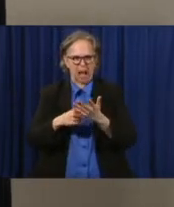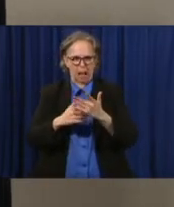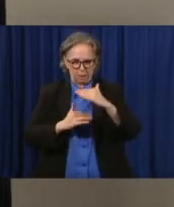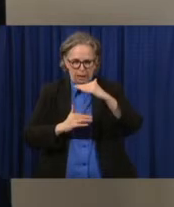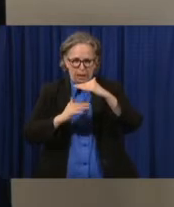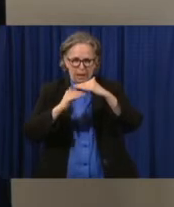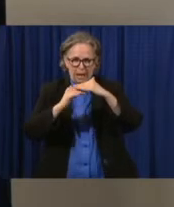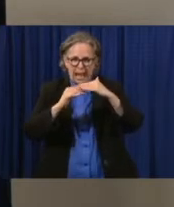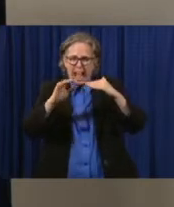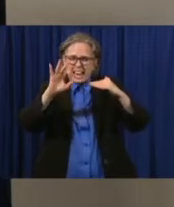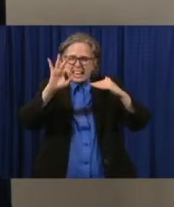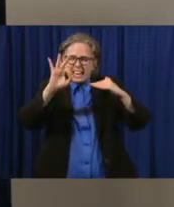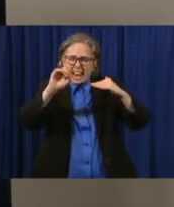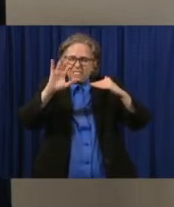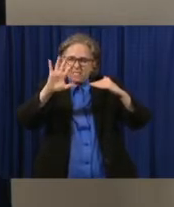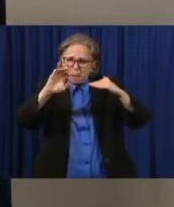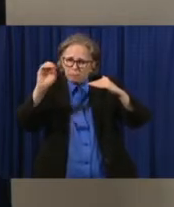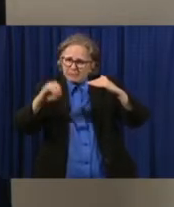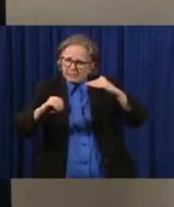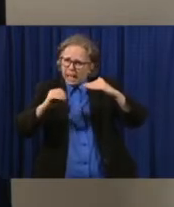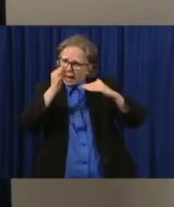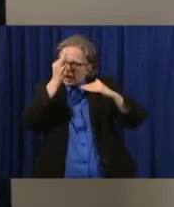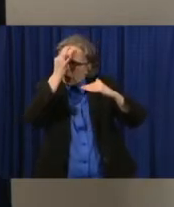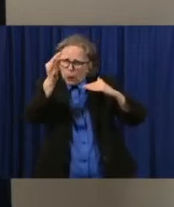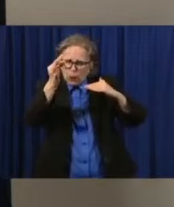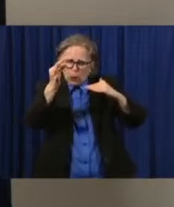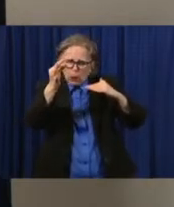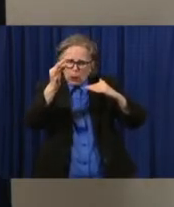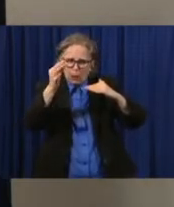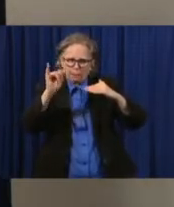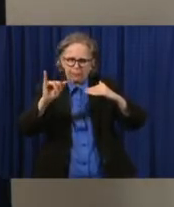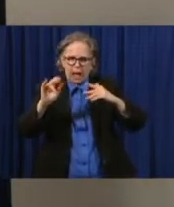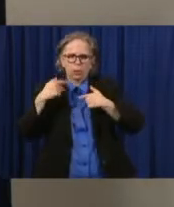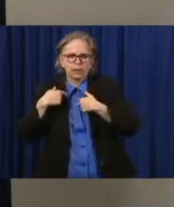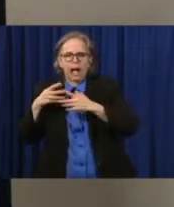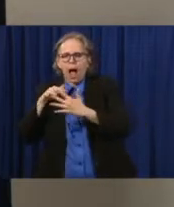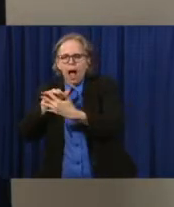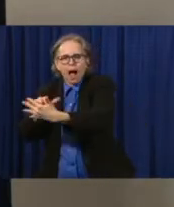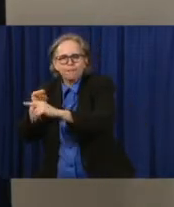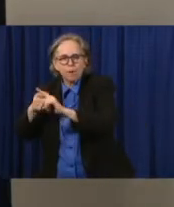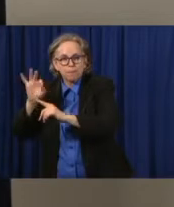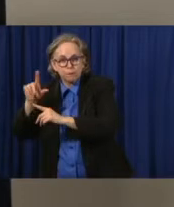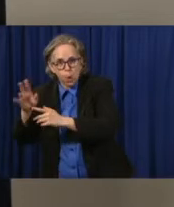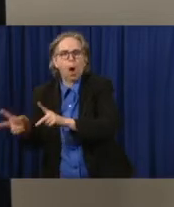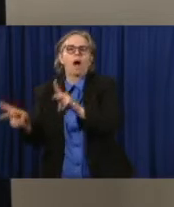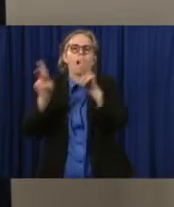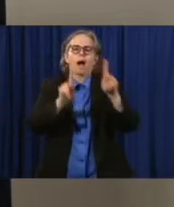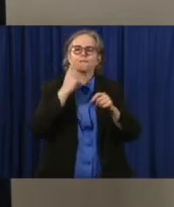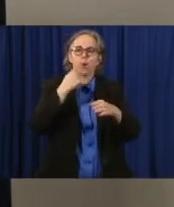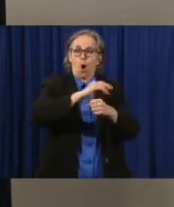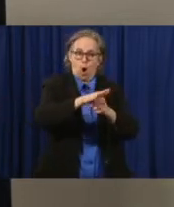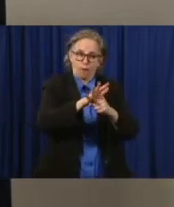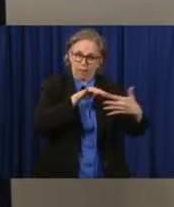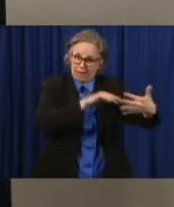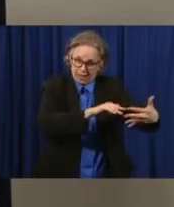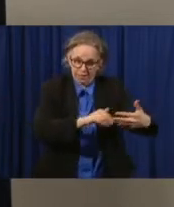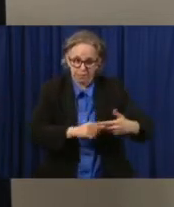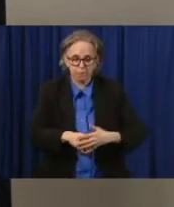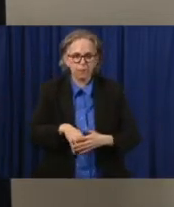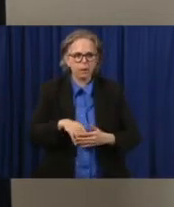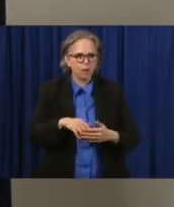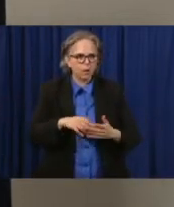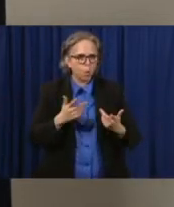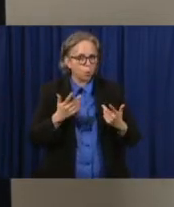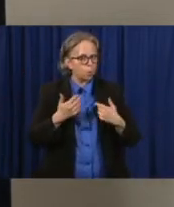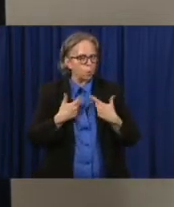So that is sort of a measure that we can look to. What we really want is it to be less than 1. Because that's when a